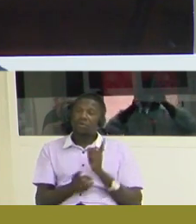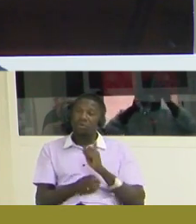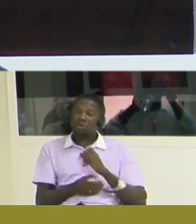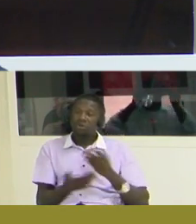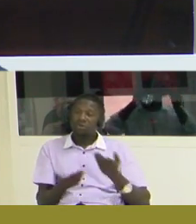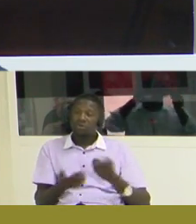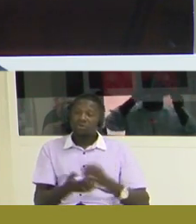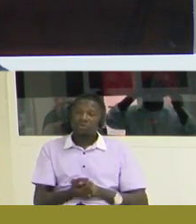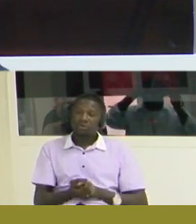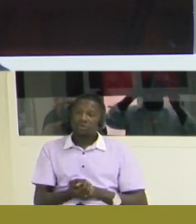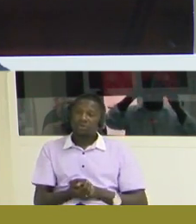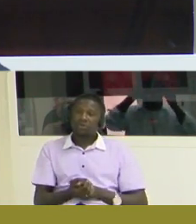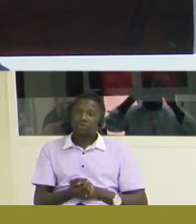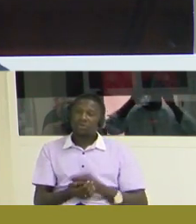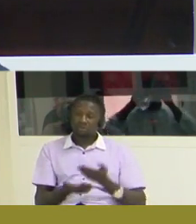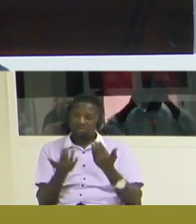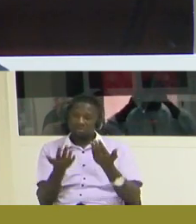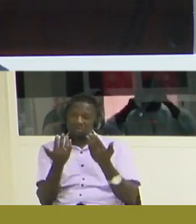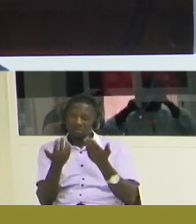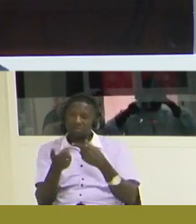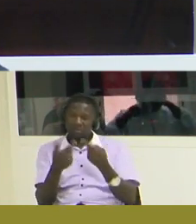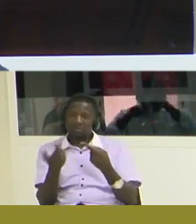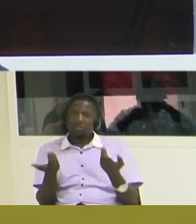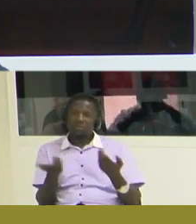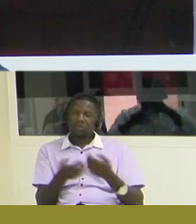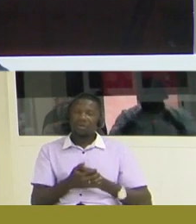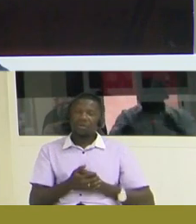go ahead go ahead yes